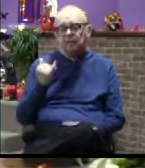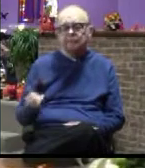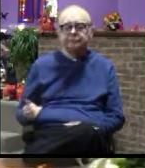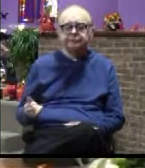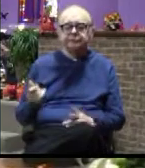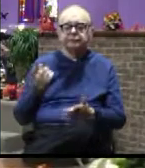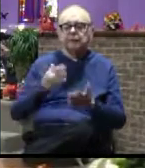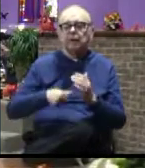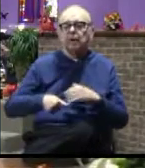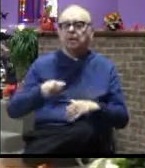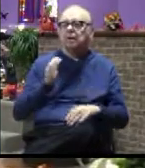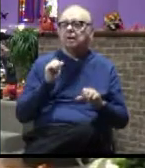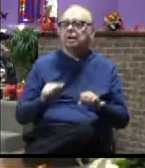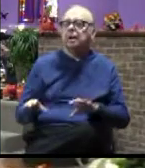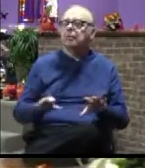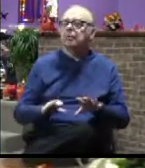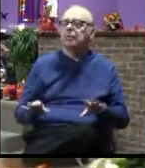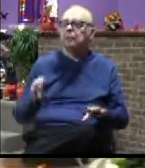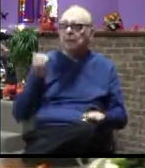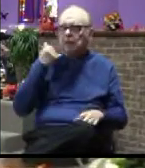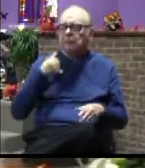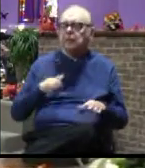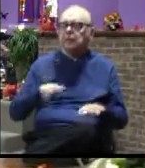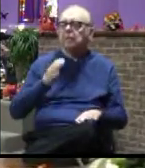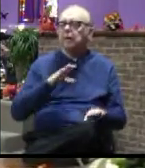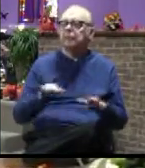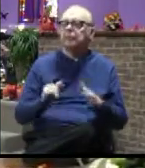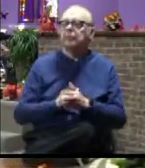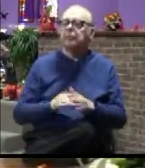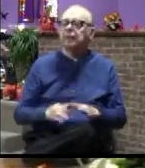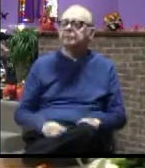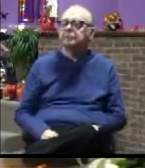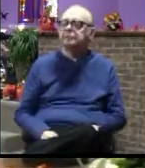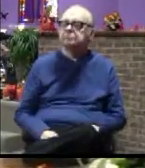Because that's what God can do if you let him.